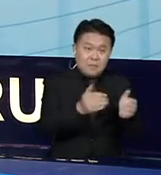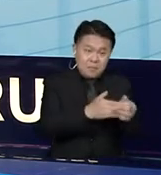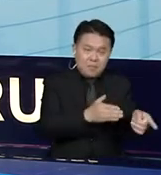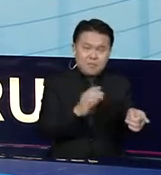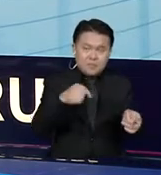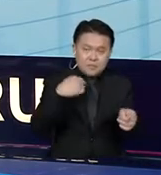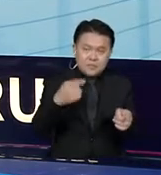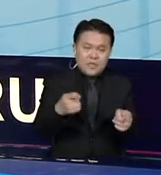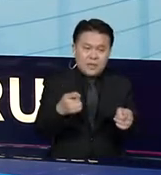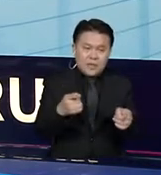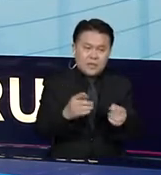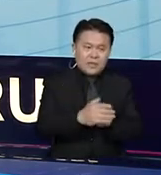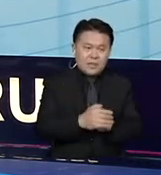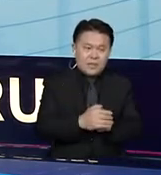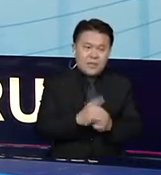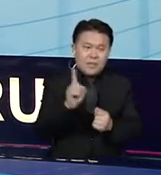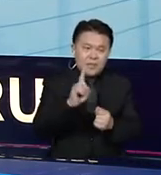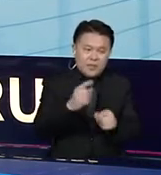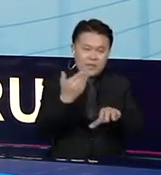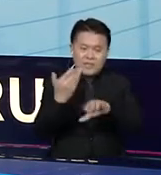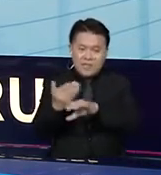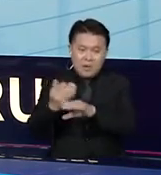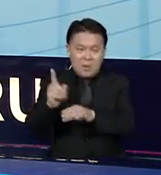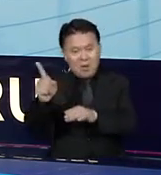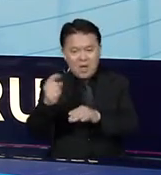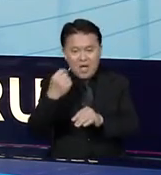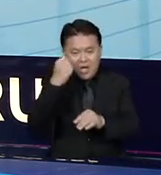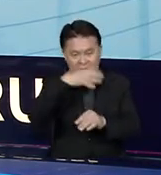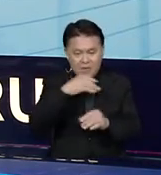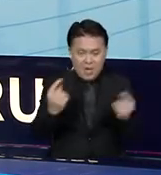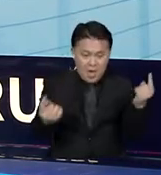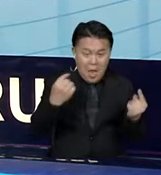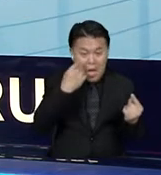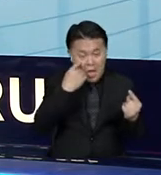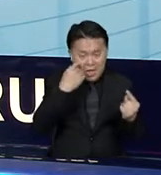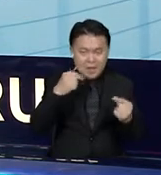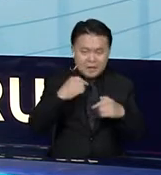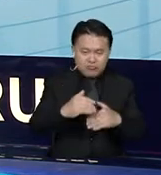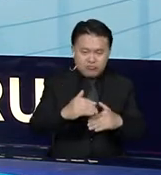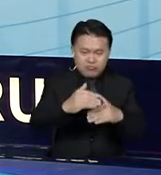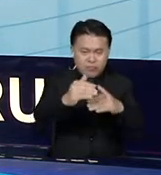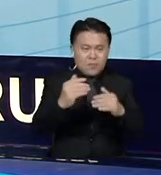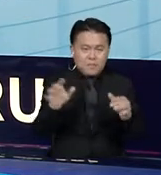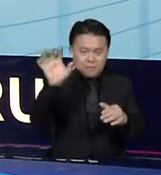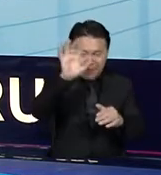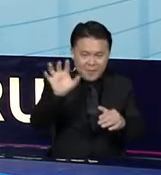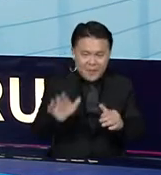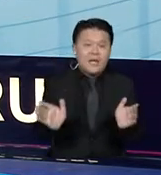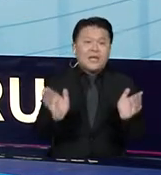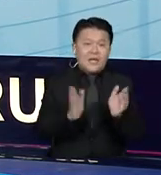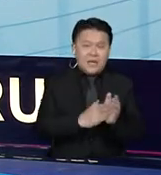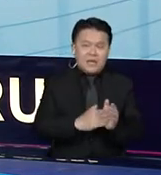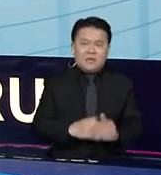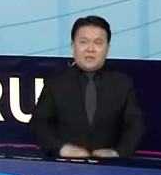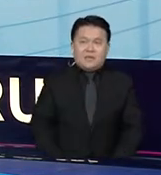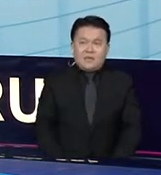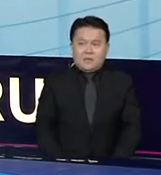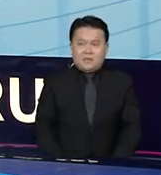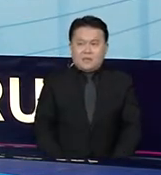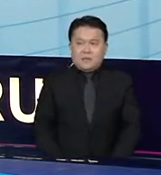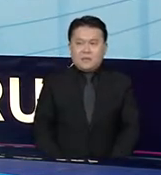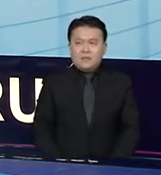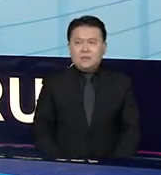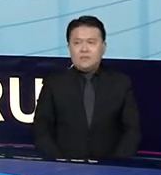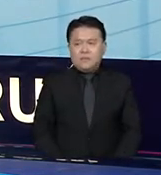earlier, fear had been replaced by attraction. The friendlier foxes were so attracted, they wanted